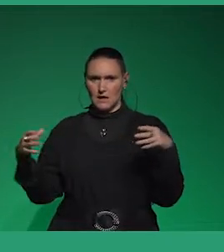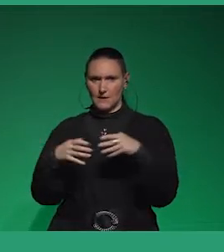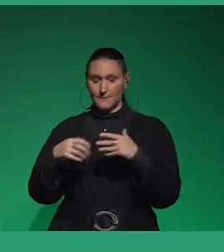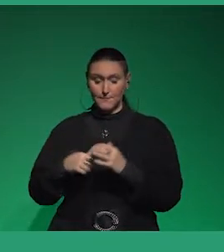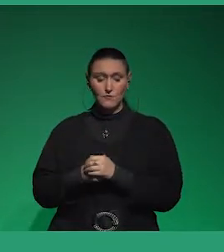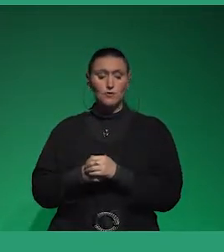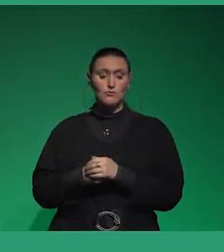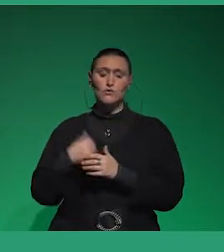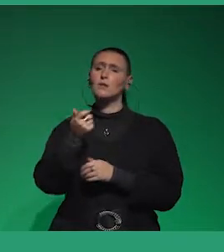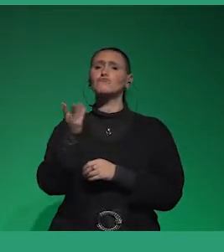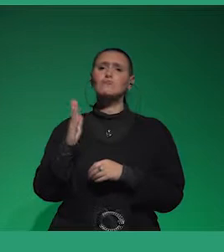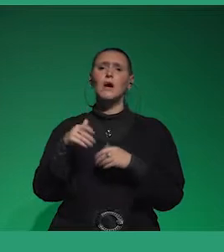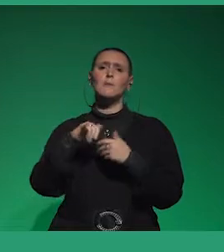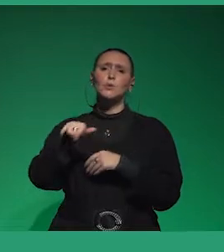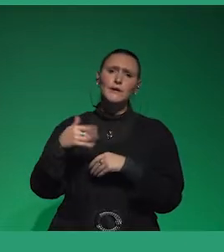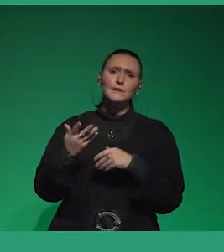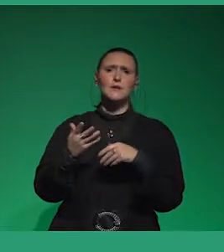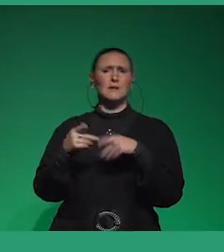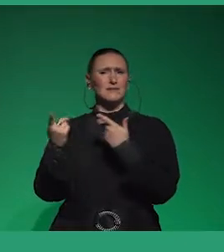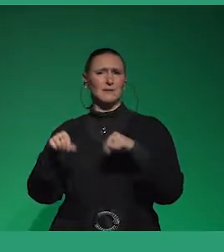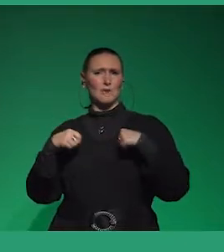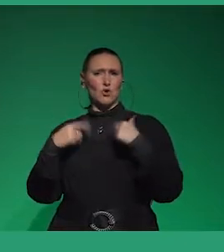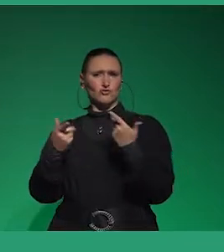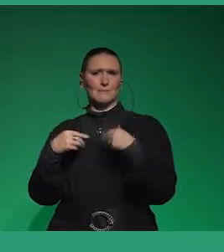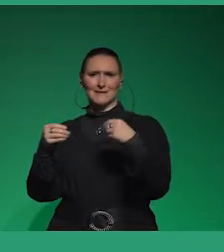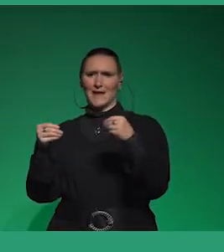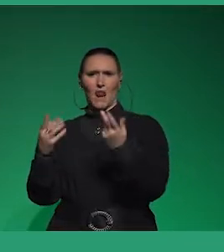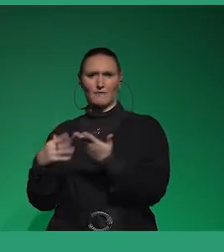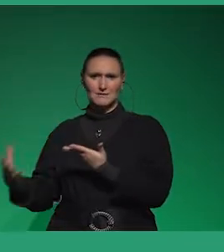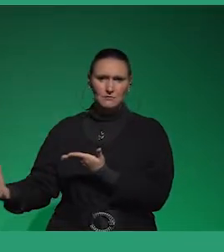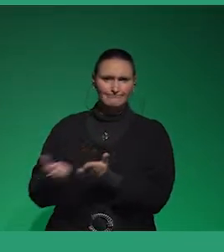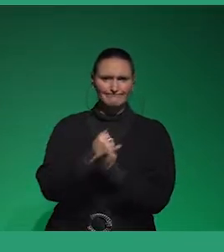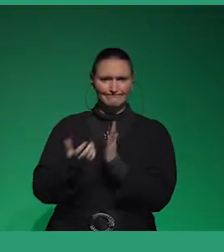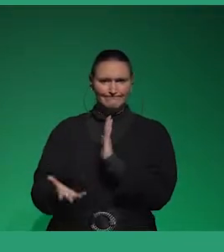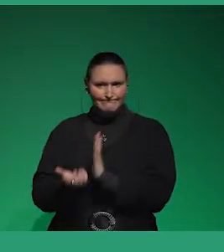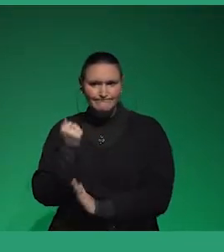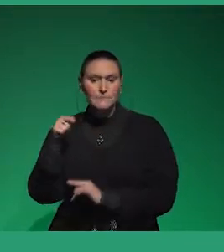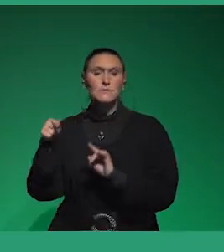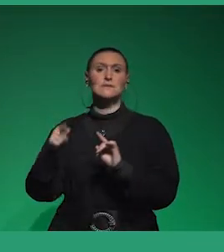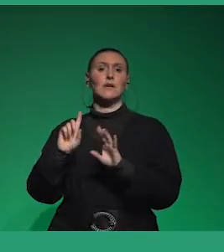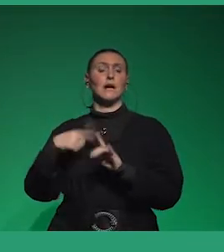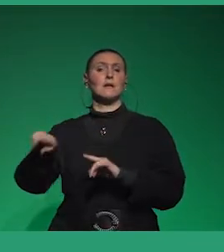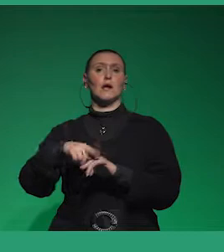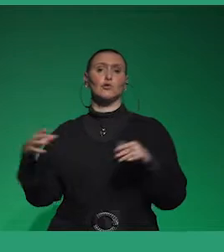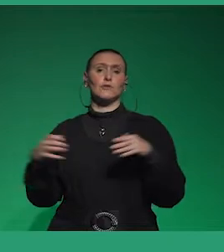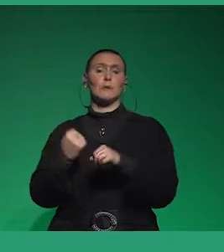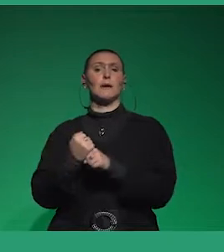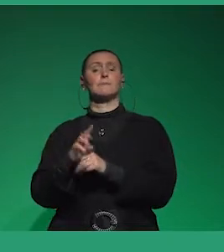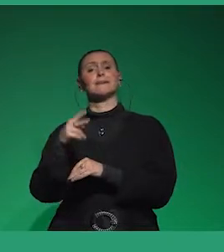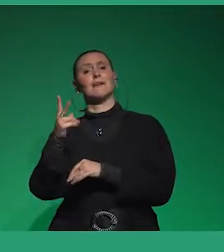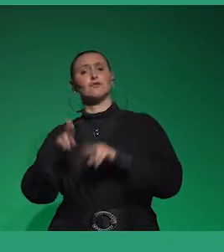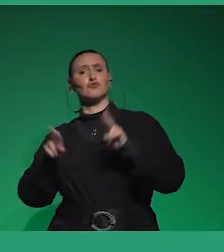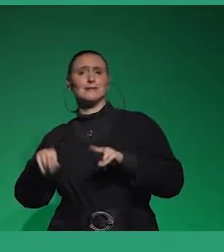projects are dealing with the biological material, so that we are working on 2 different countries with